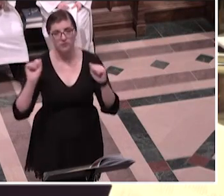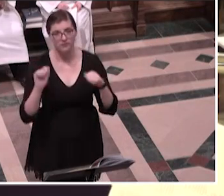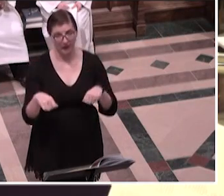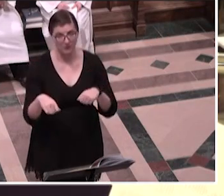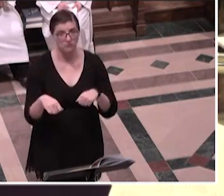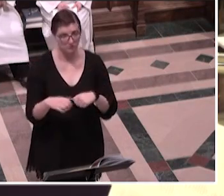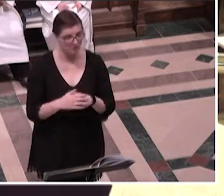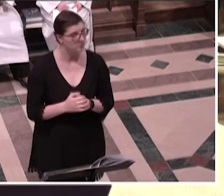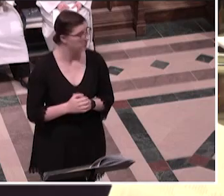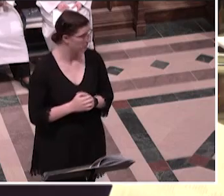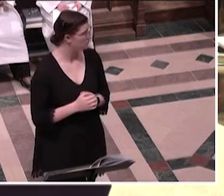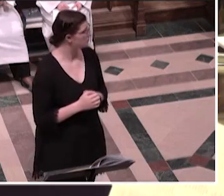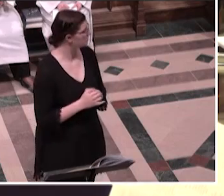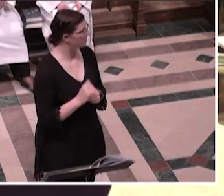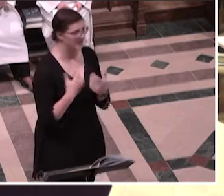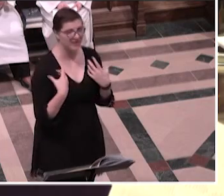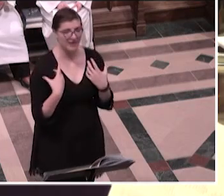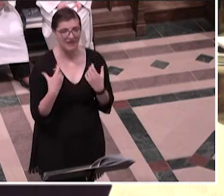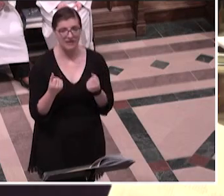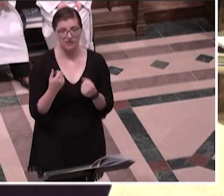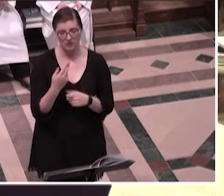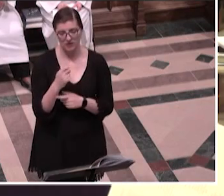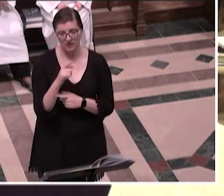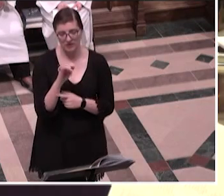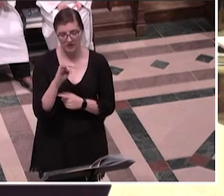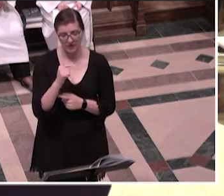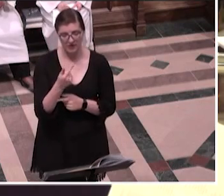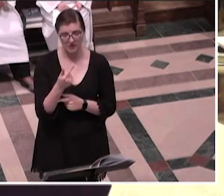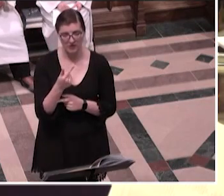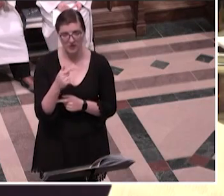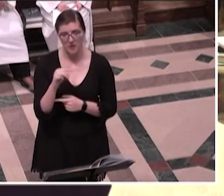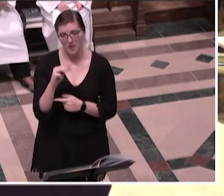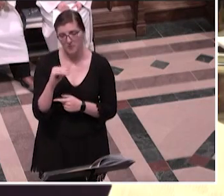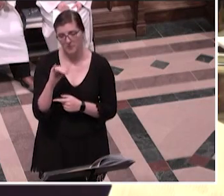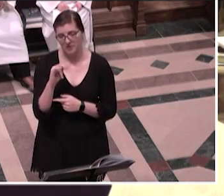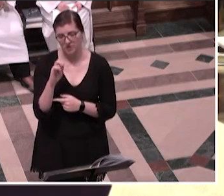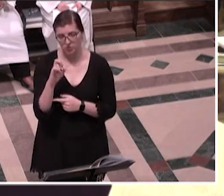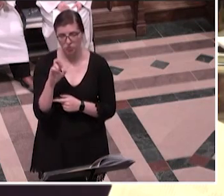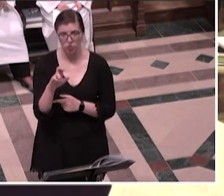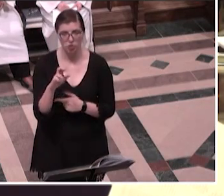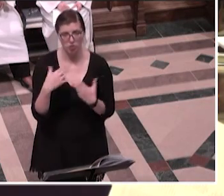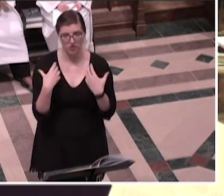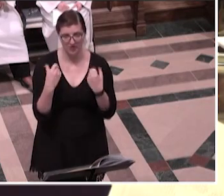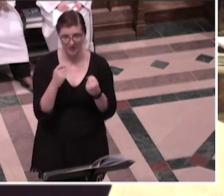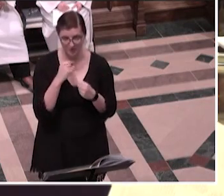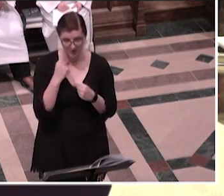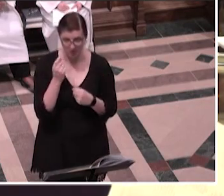and our healing minister will be available with you to pray with you and to pray for you.